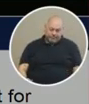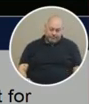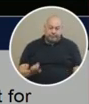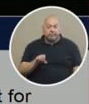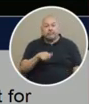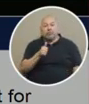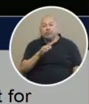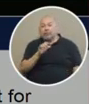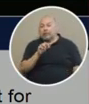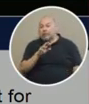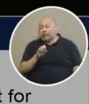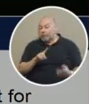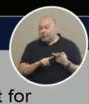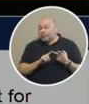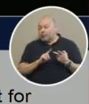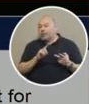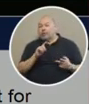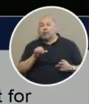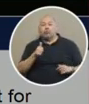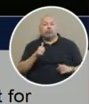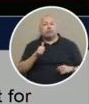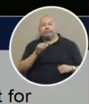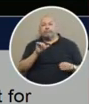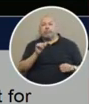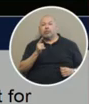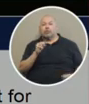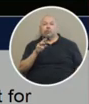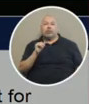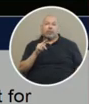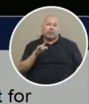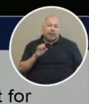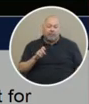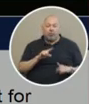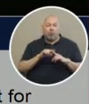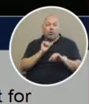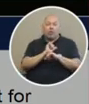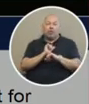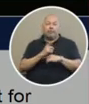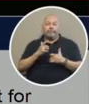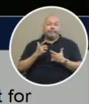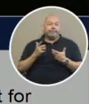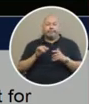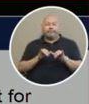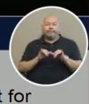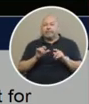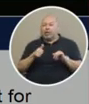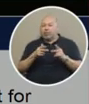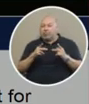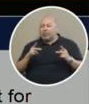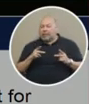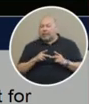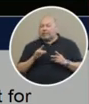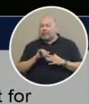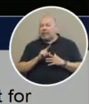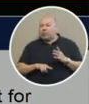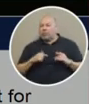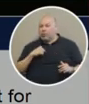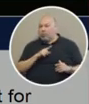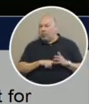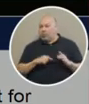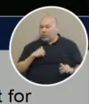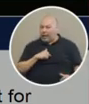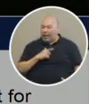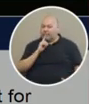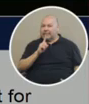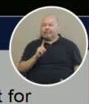Alternative care facilities. We're working with the Army Corps of Engineers to identify alternative care facilities, and that's what if we